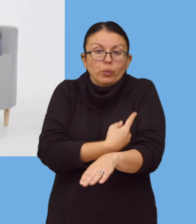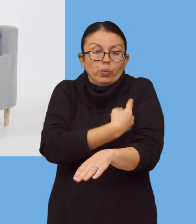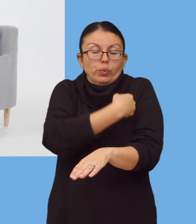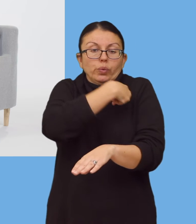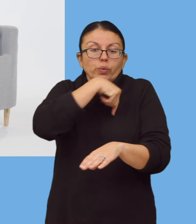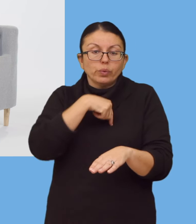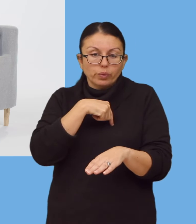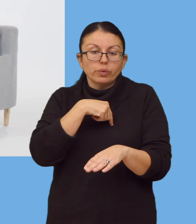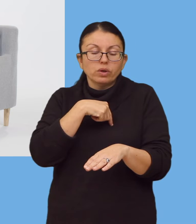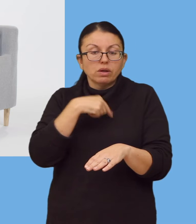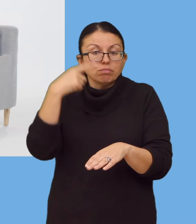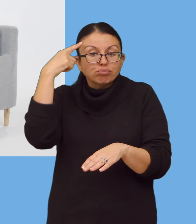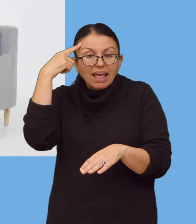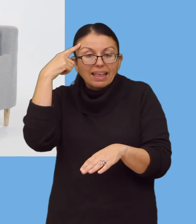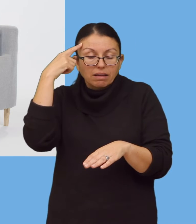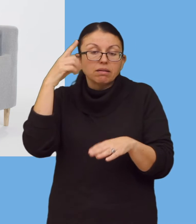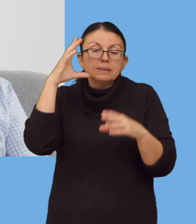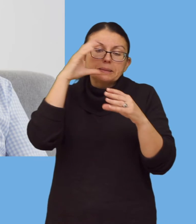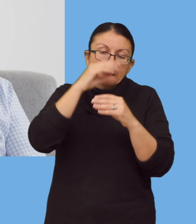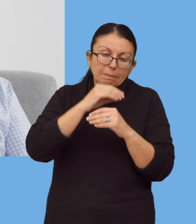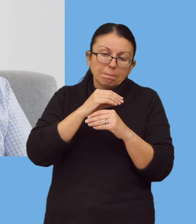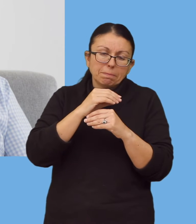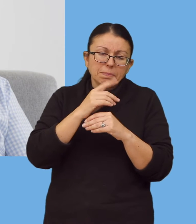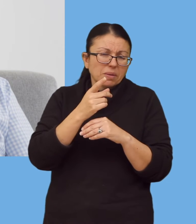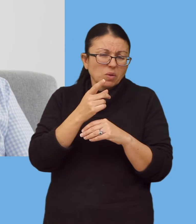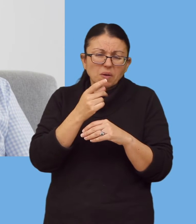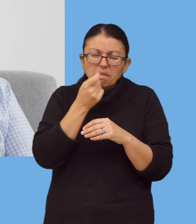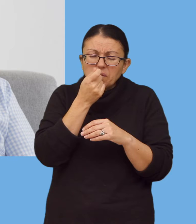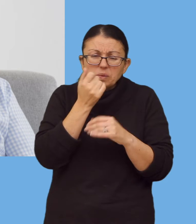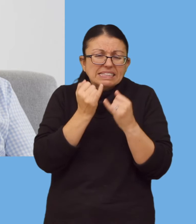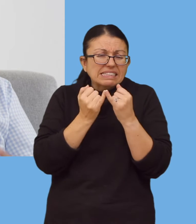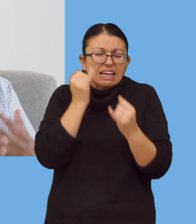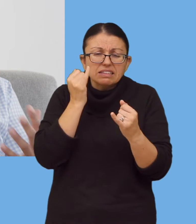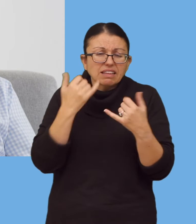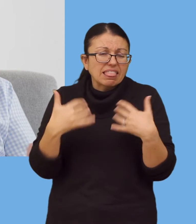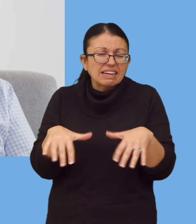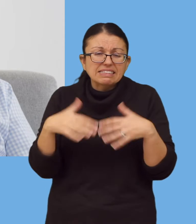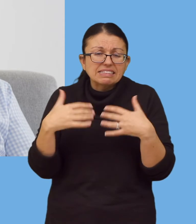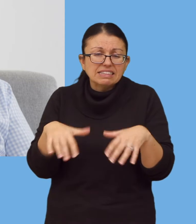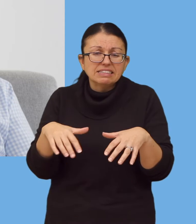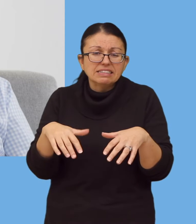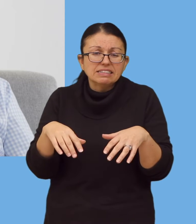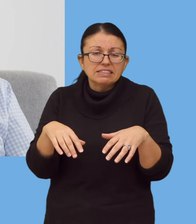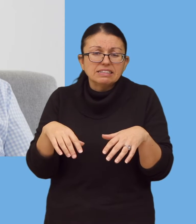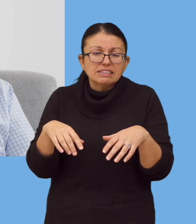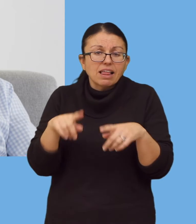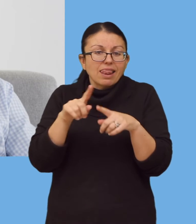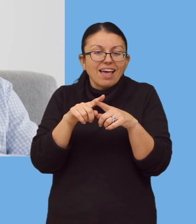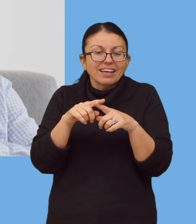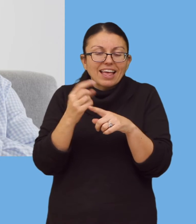into the heart to the brain, and then you're asleep. So it only lasts a few seconds, and some people describe it like a bit like a